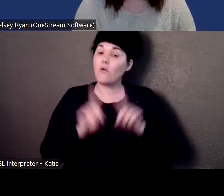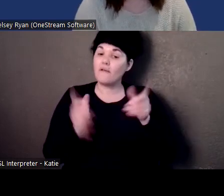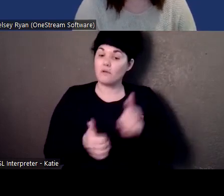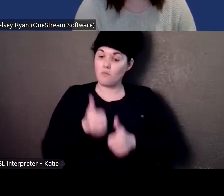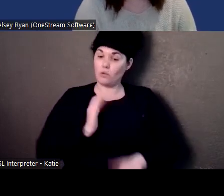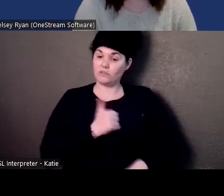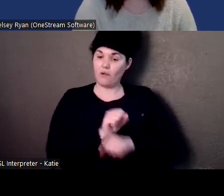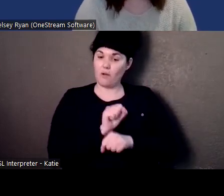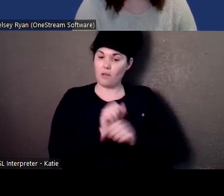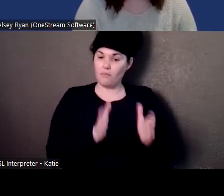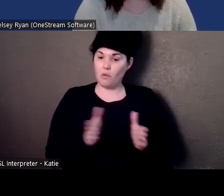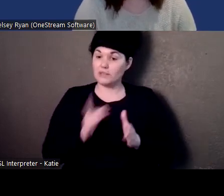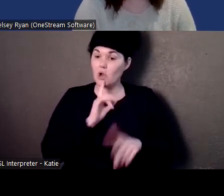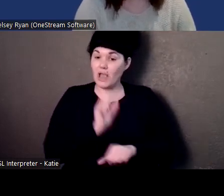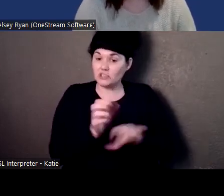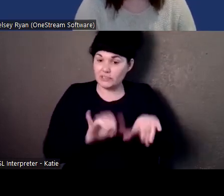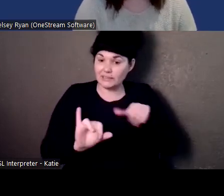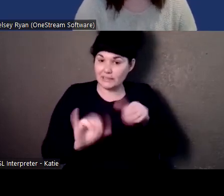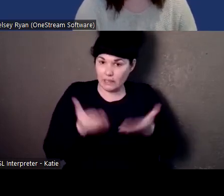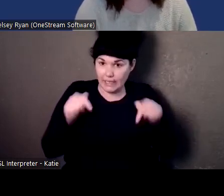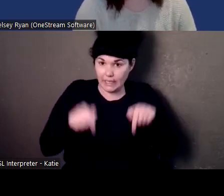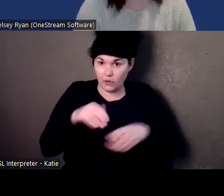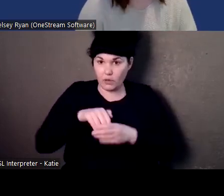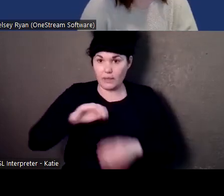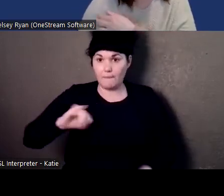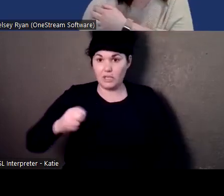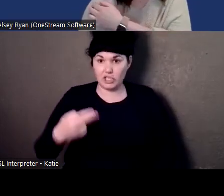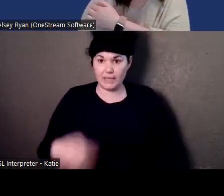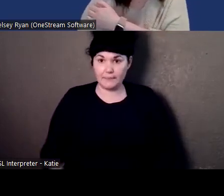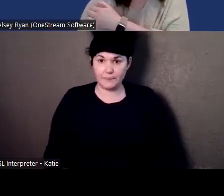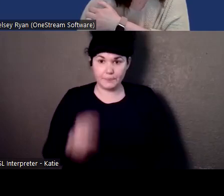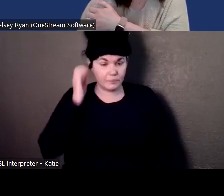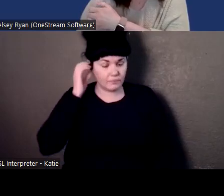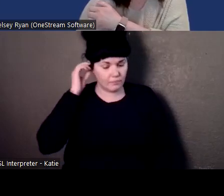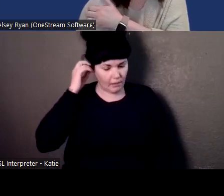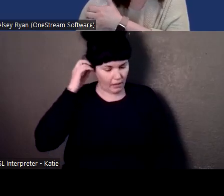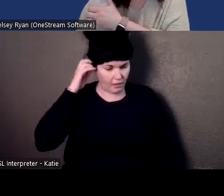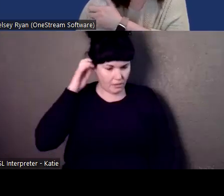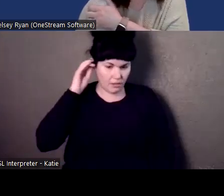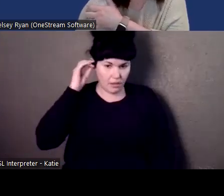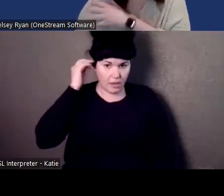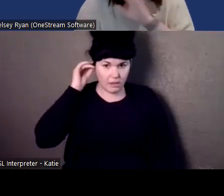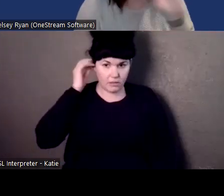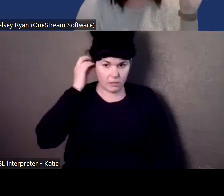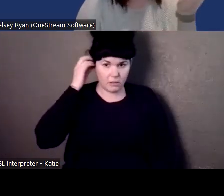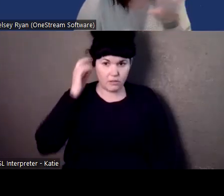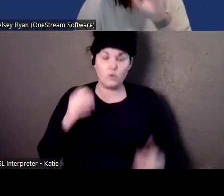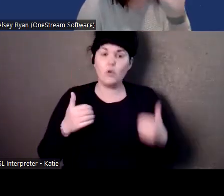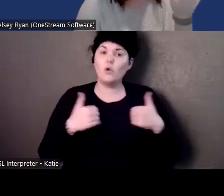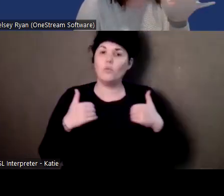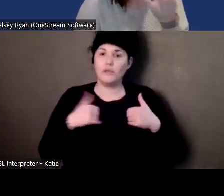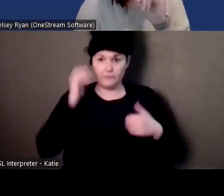employees are actually still based here in Michigan. We have kind of a map